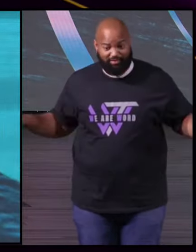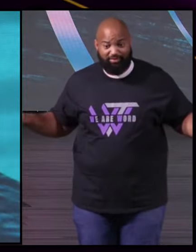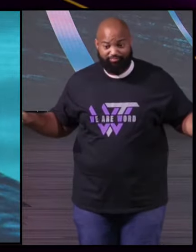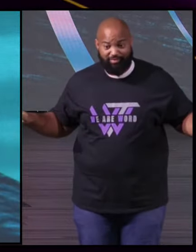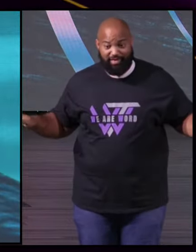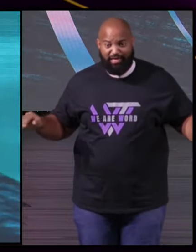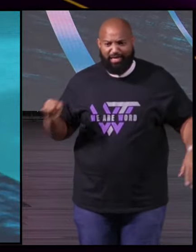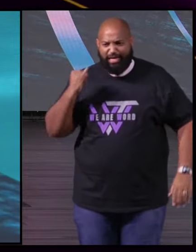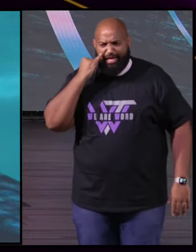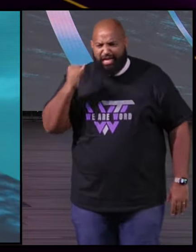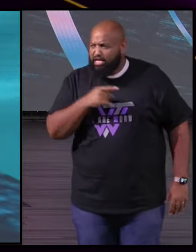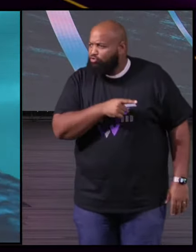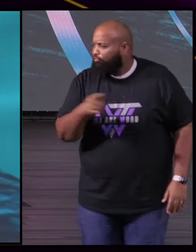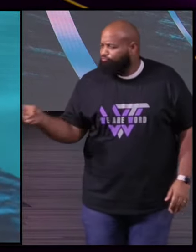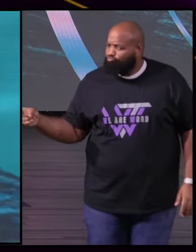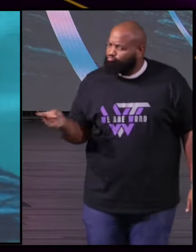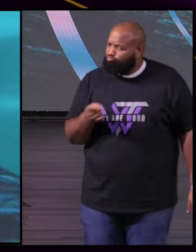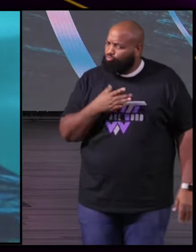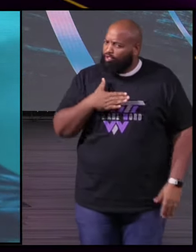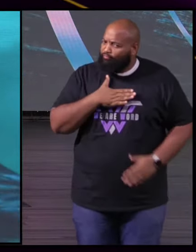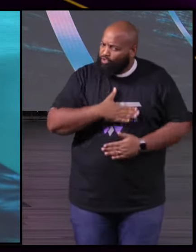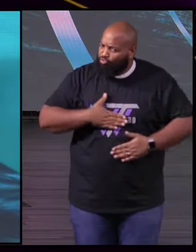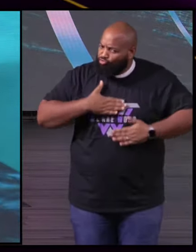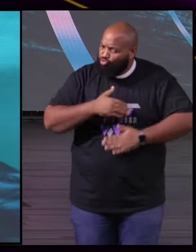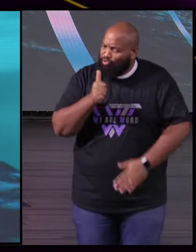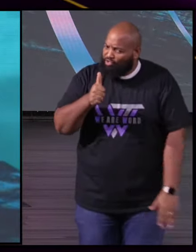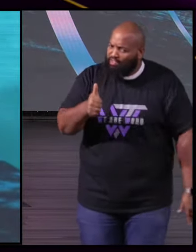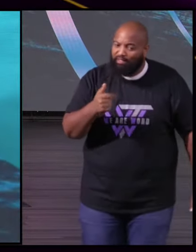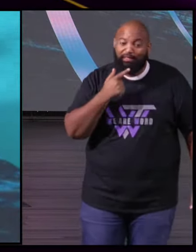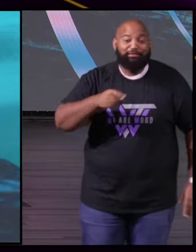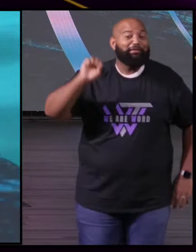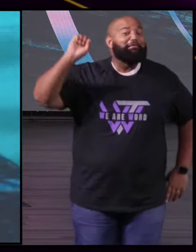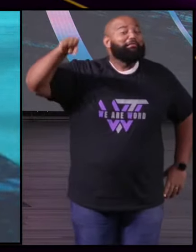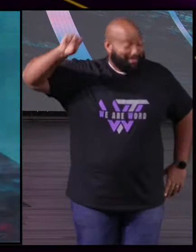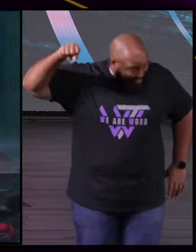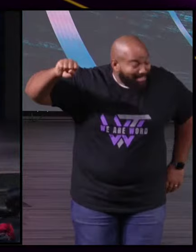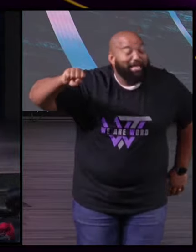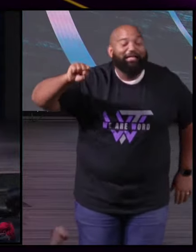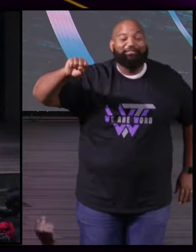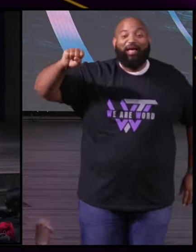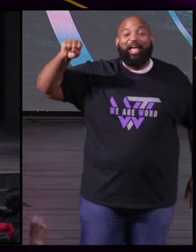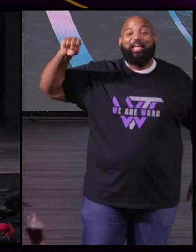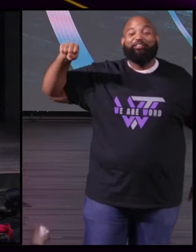have enjoyed yourself, let me hear you say, yes, ma'am.